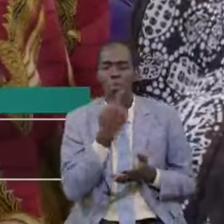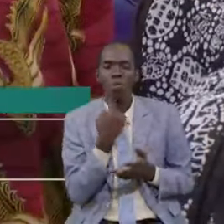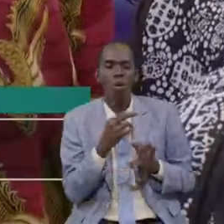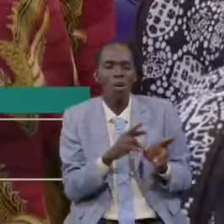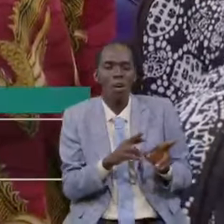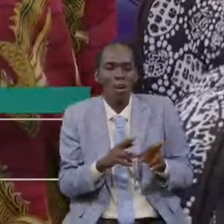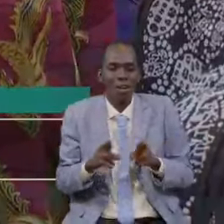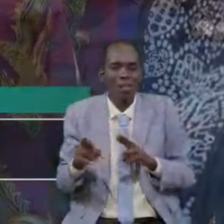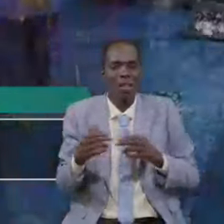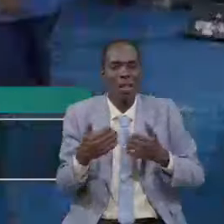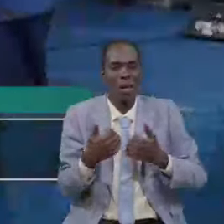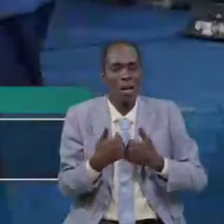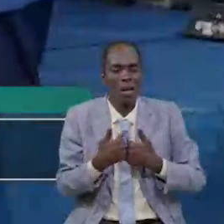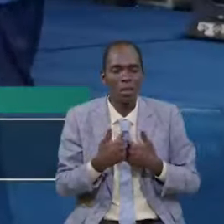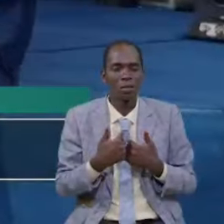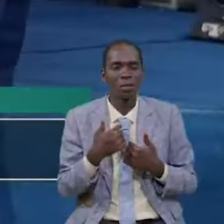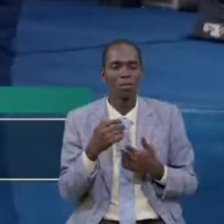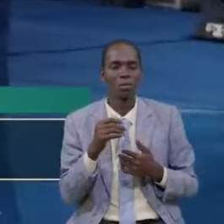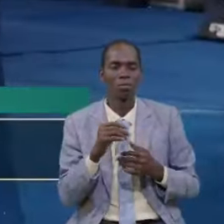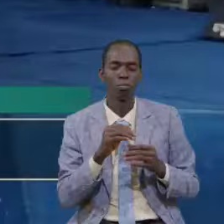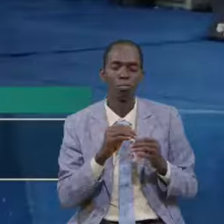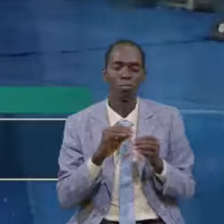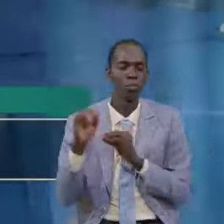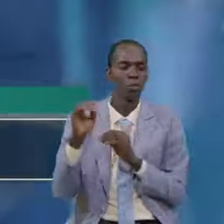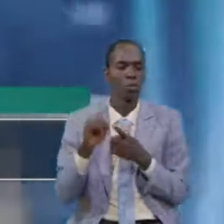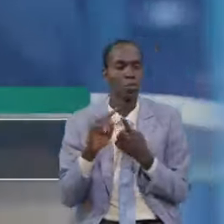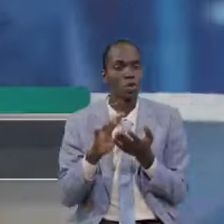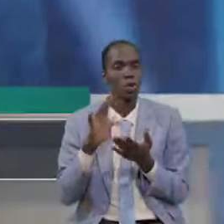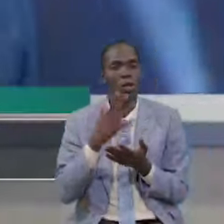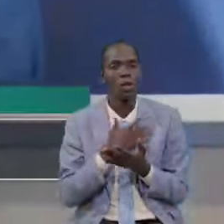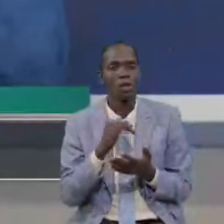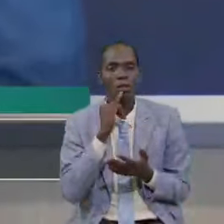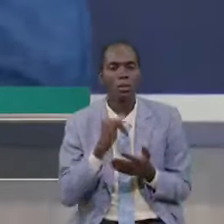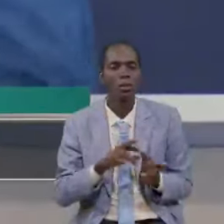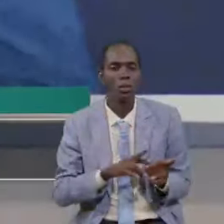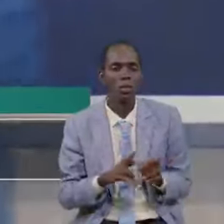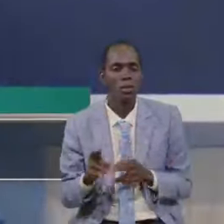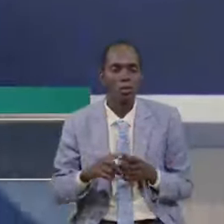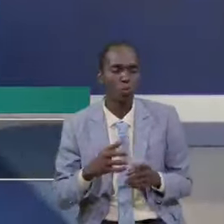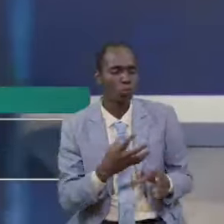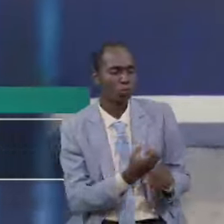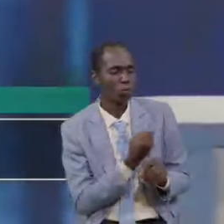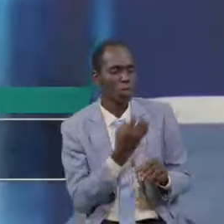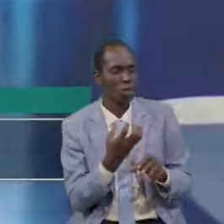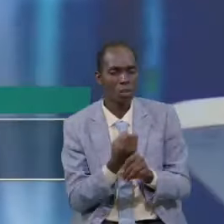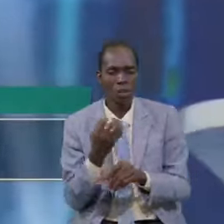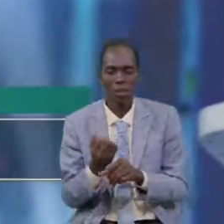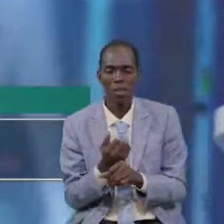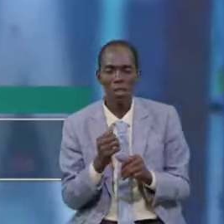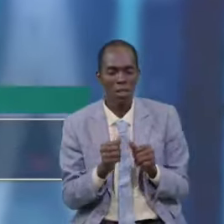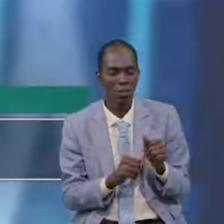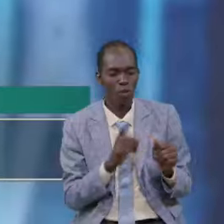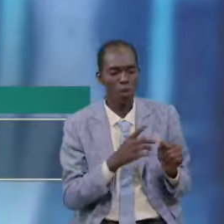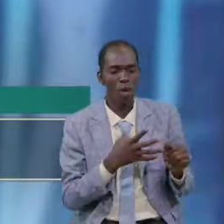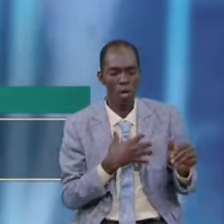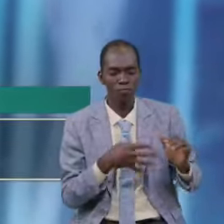to glory and is willing to take everybody's hand, is willing to lead everyone to that place